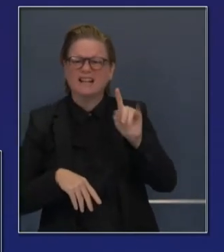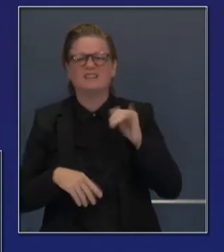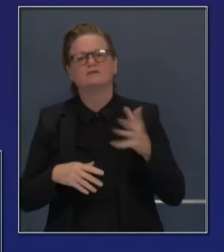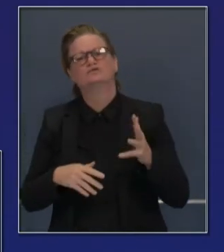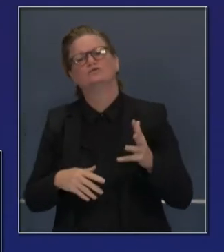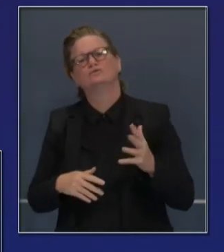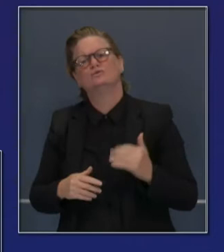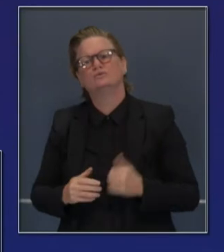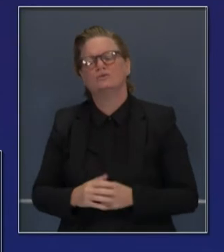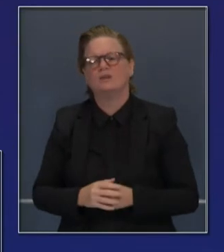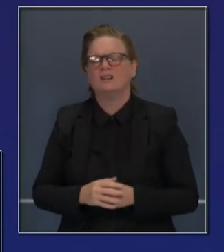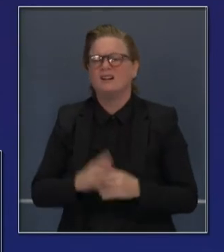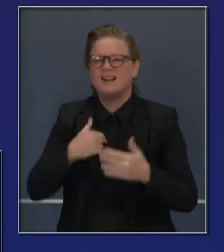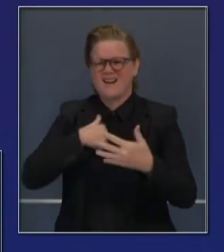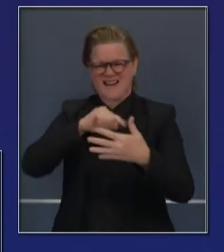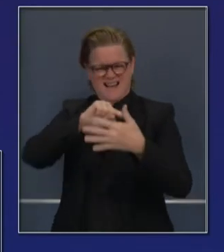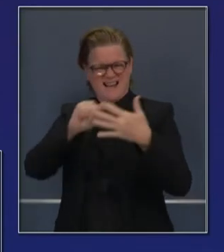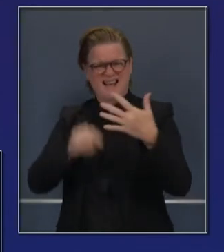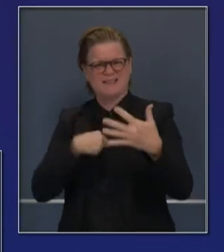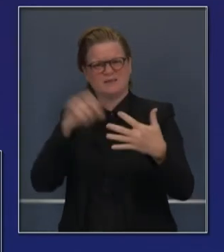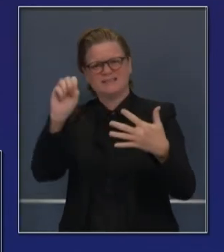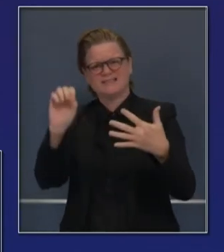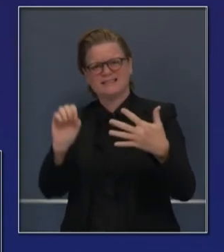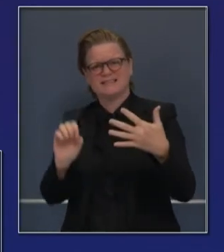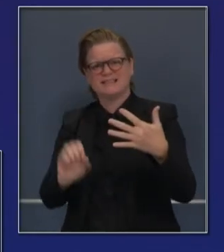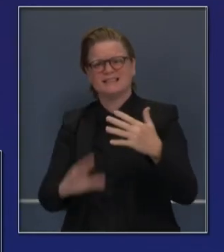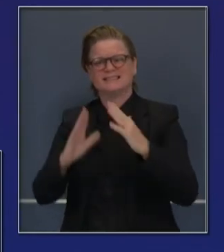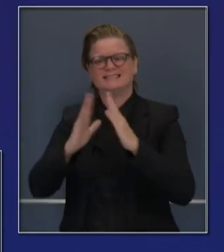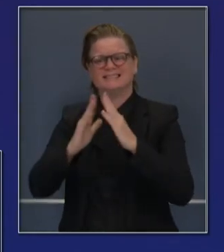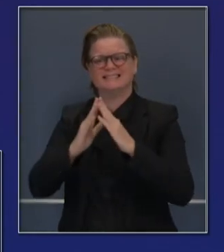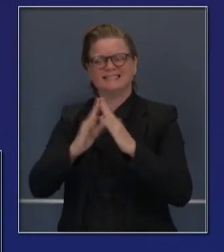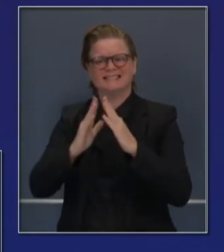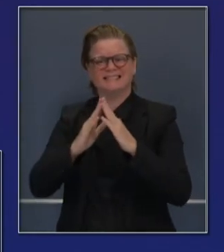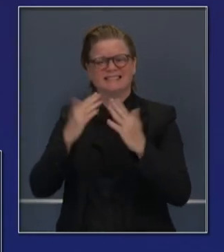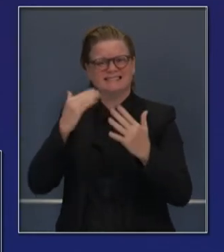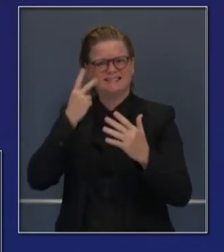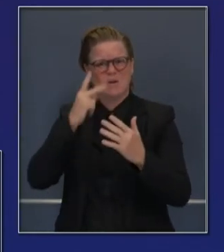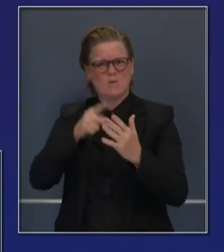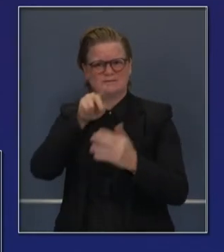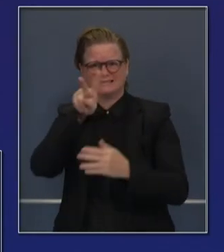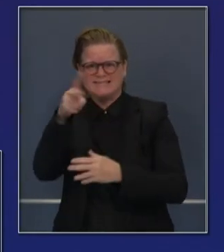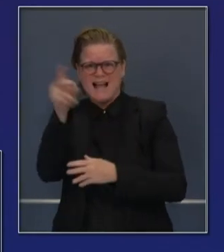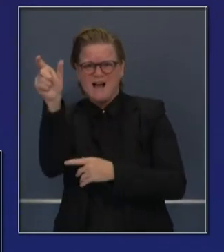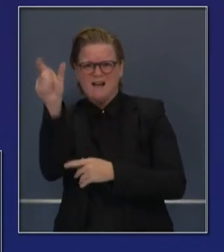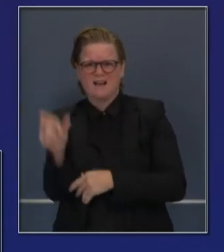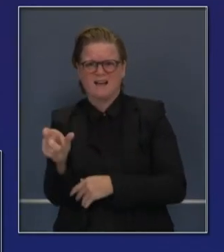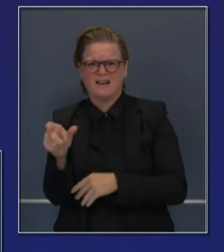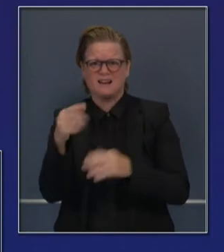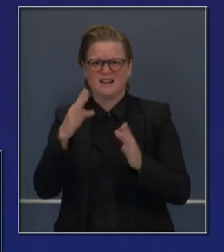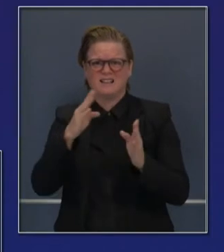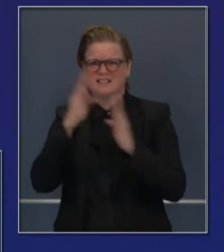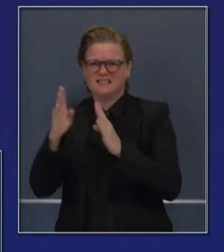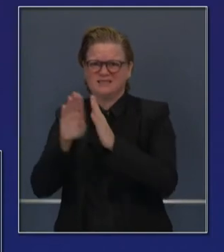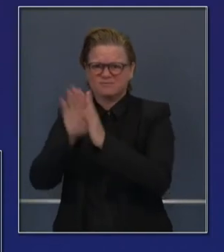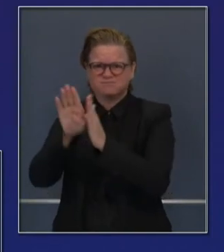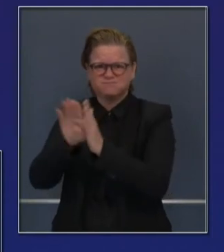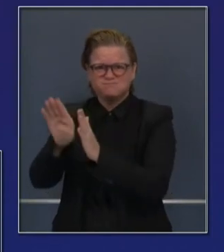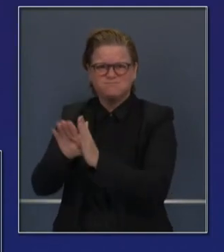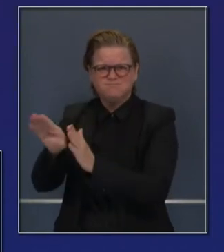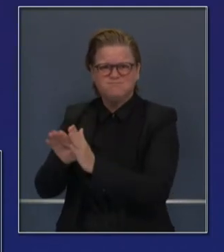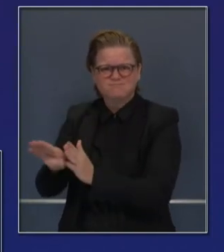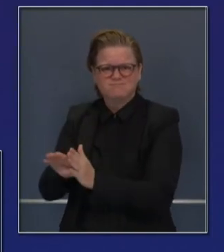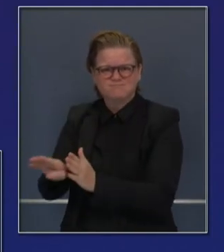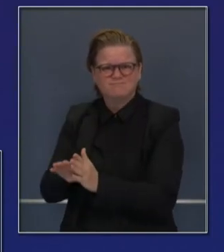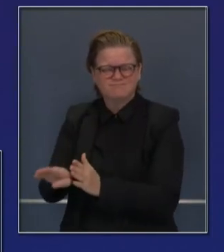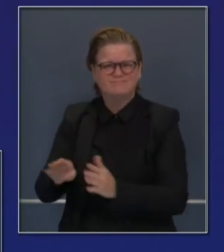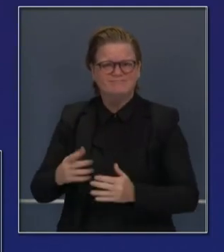83% of the capacity in our hospitals being utilized. But take a look at the ICUs. If you start breaking things down,